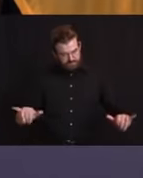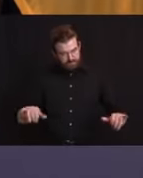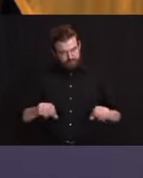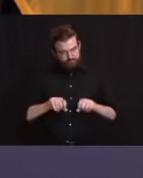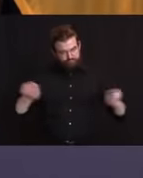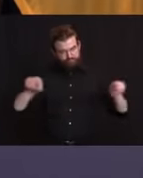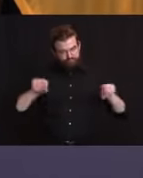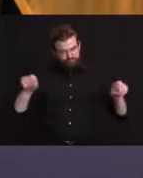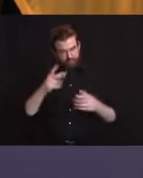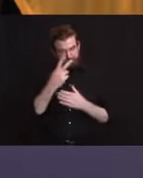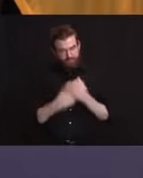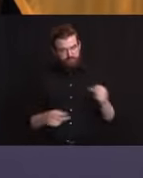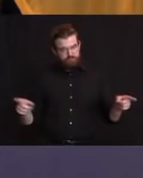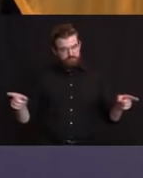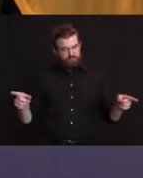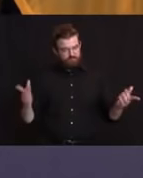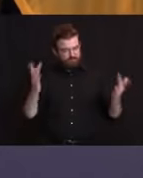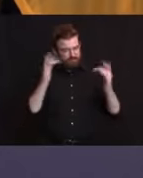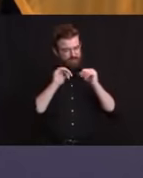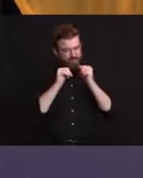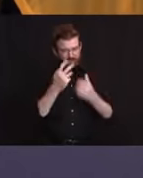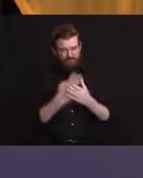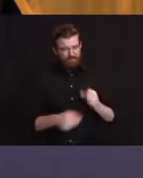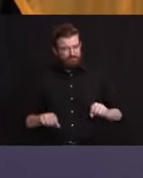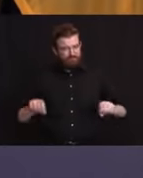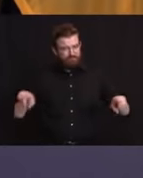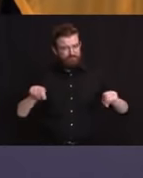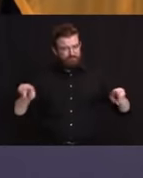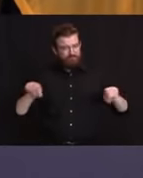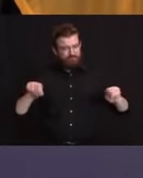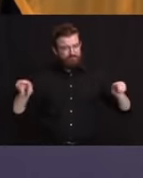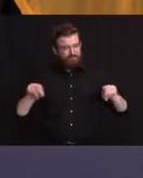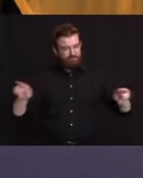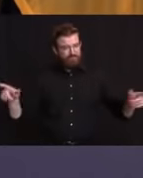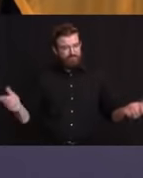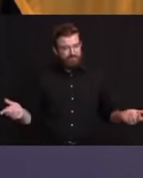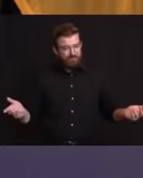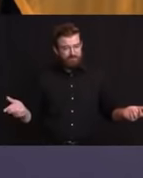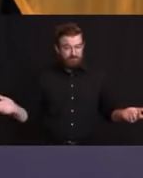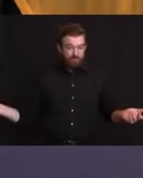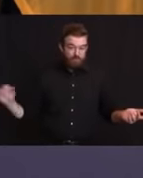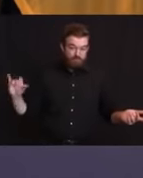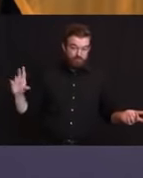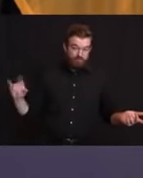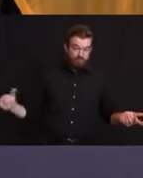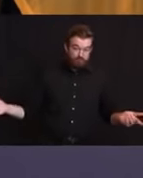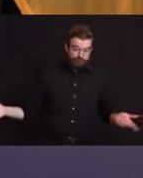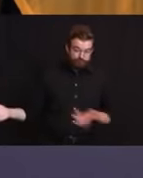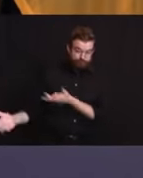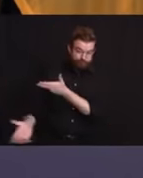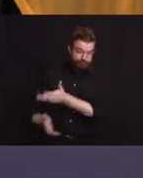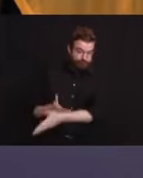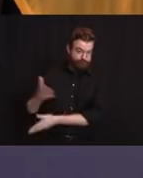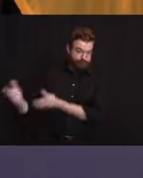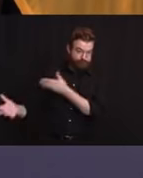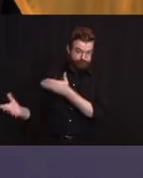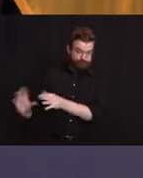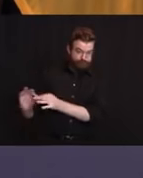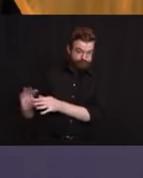why we wouldn't do both, but I'll ask Judy to come in and correct the record. Yeah, go after